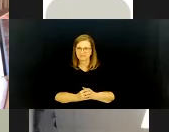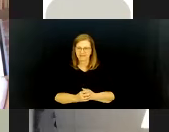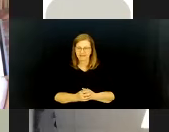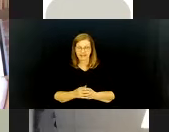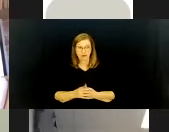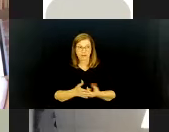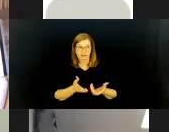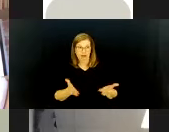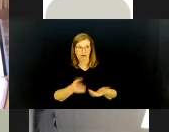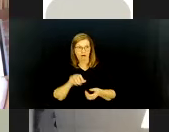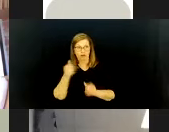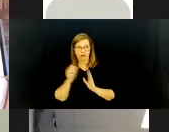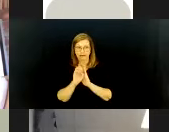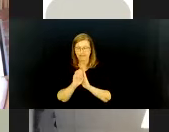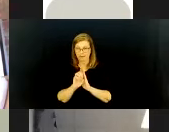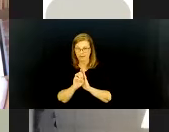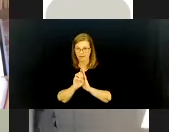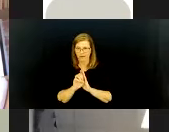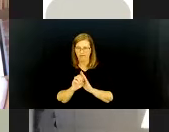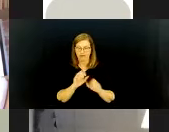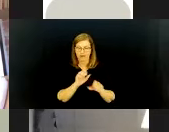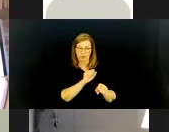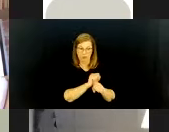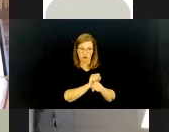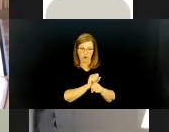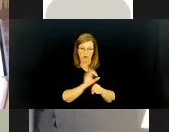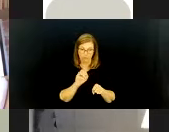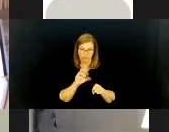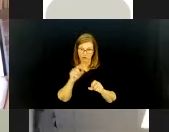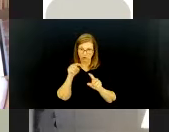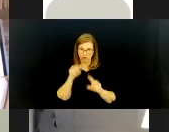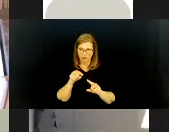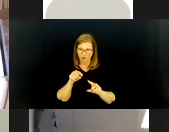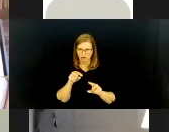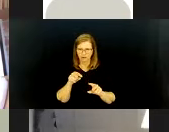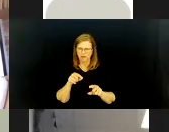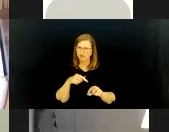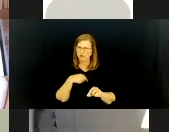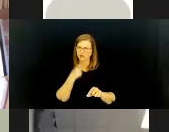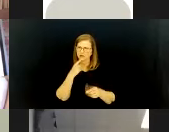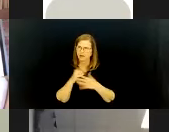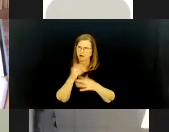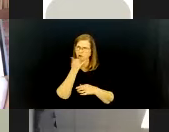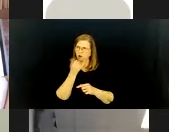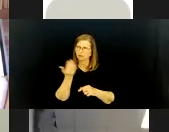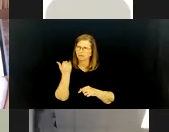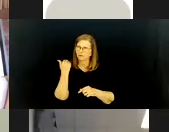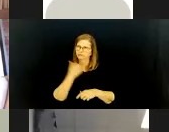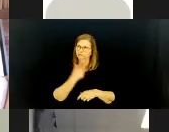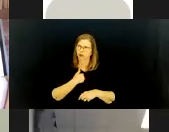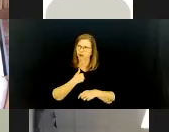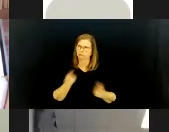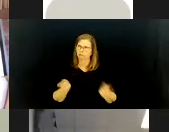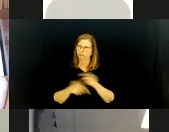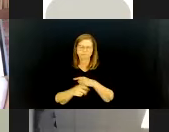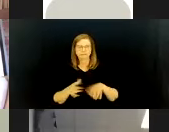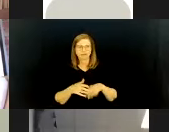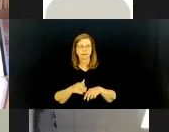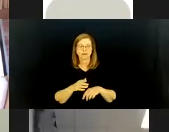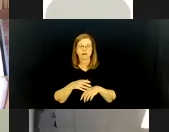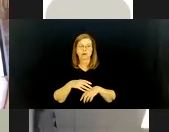is another example of the employment or the workforce goal. I said that wrong earlier, so pardon me. So post-secondary goal